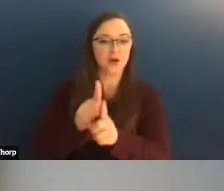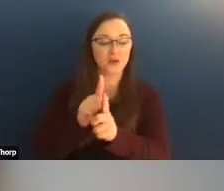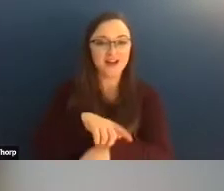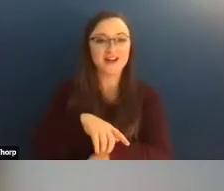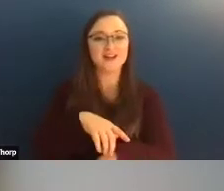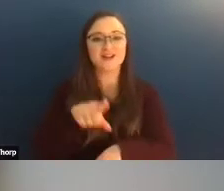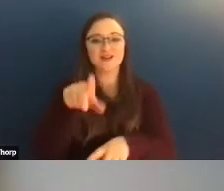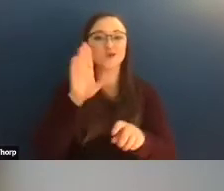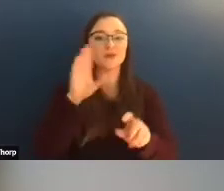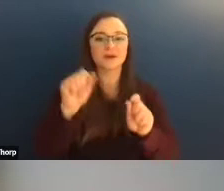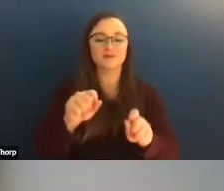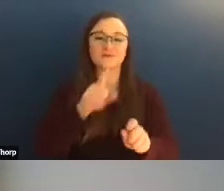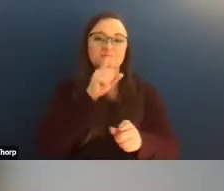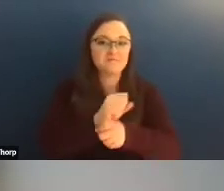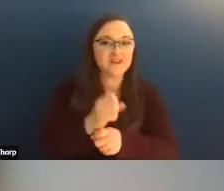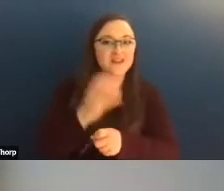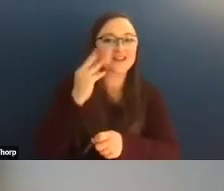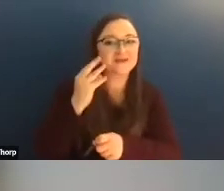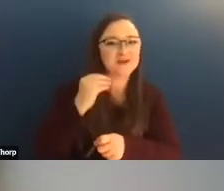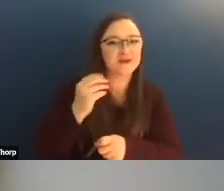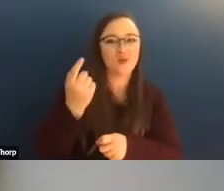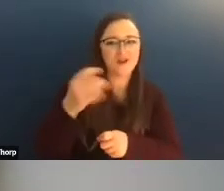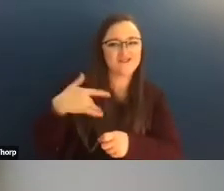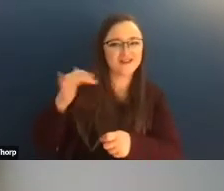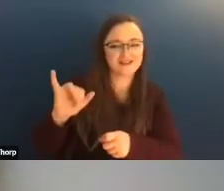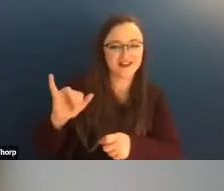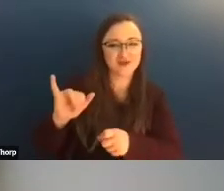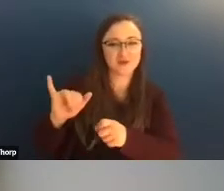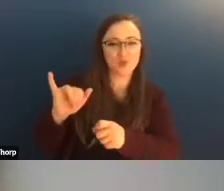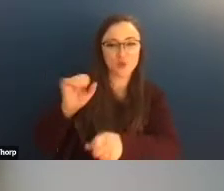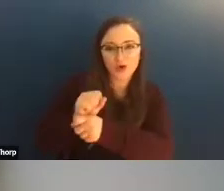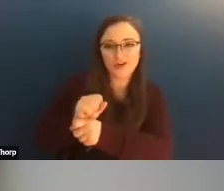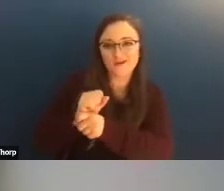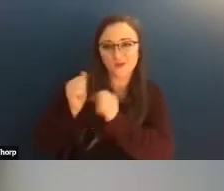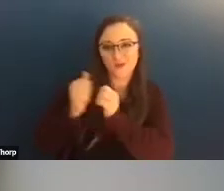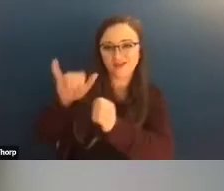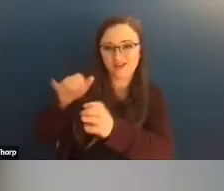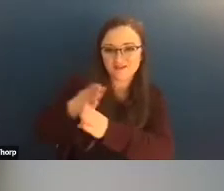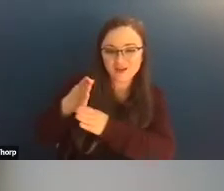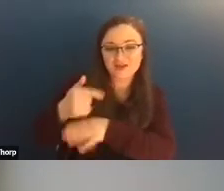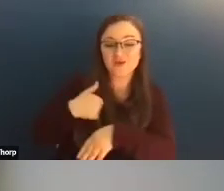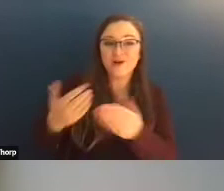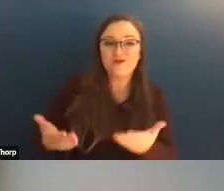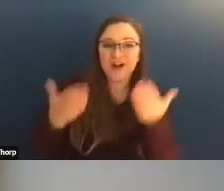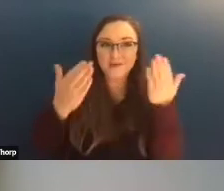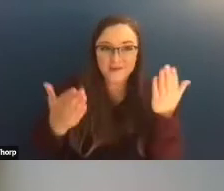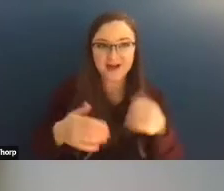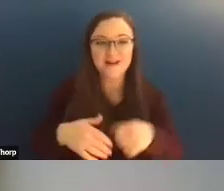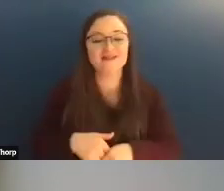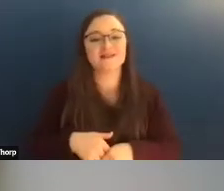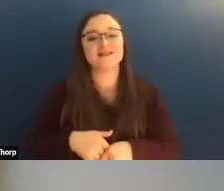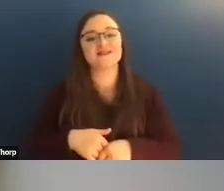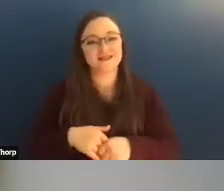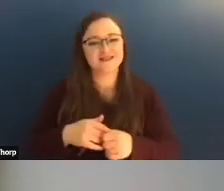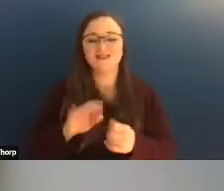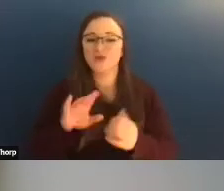you get to really experience, you know, what it's like. And I would just recommend that all students kind of